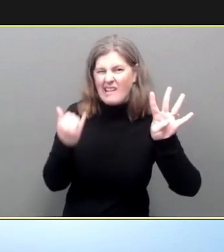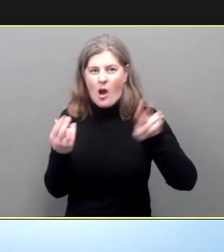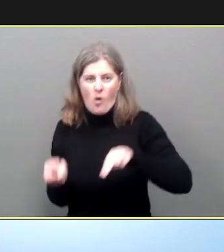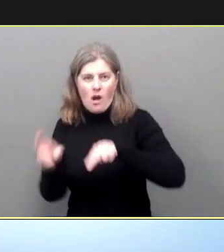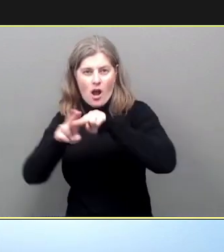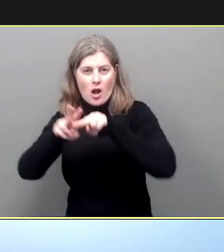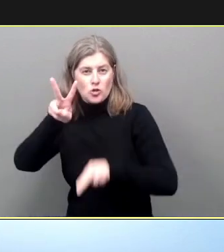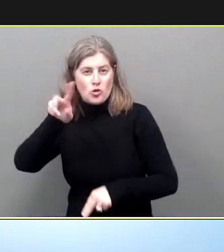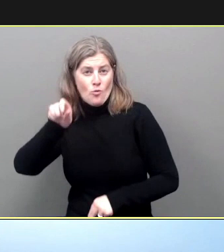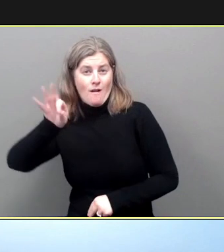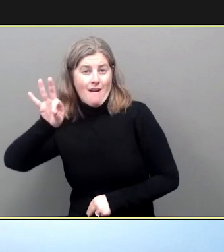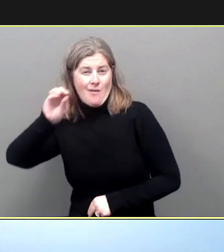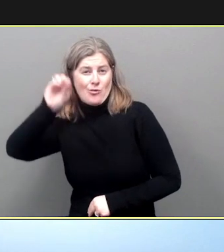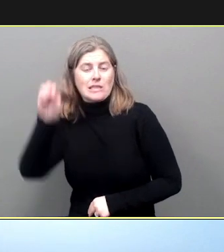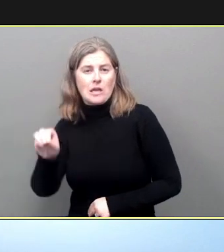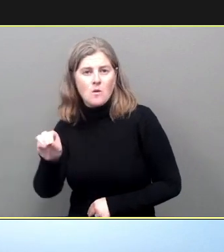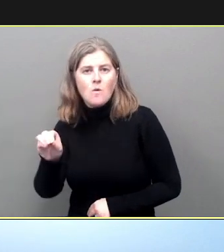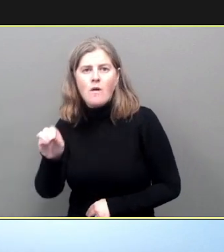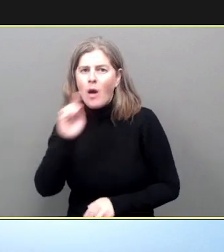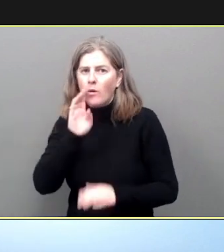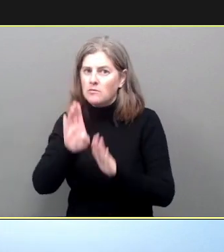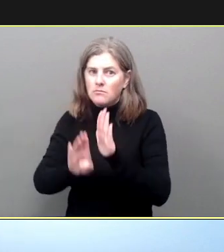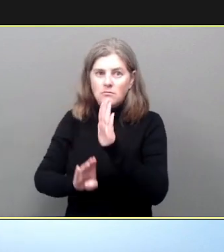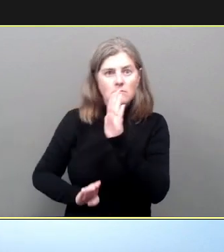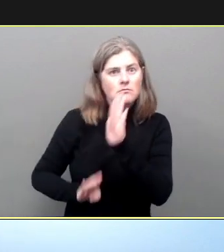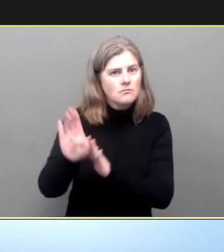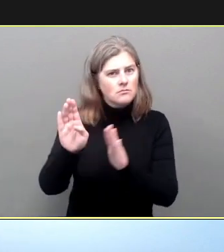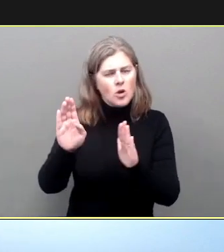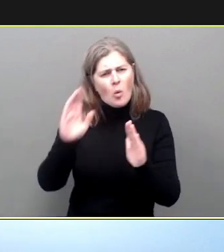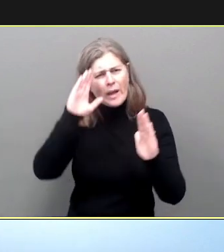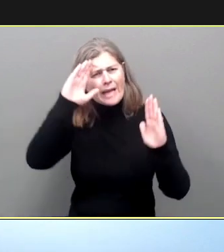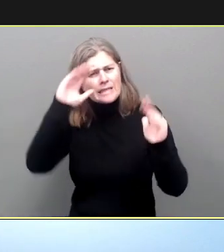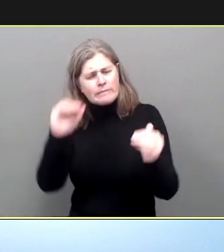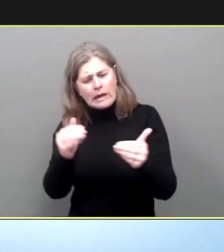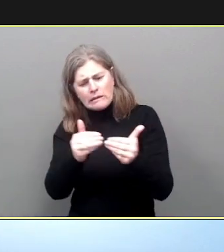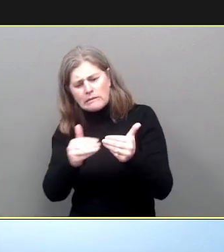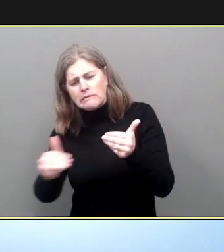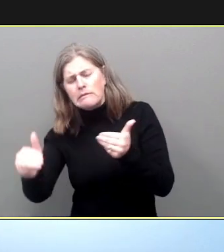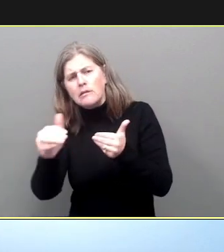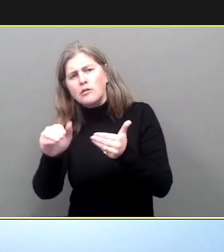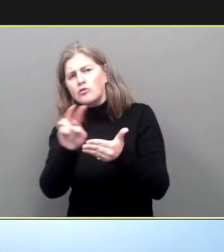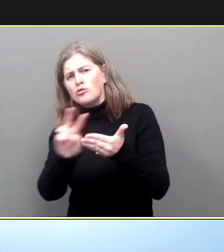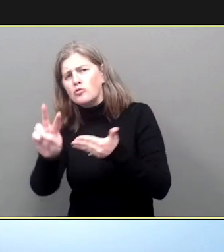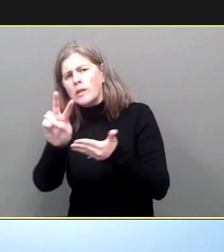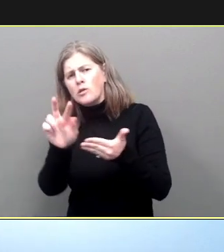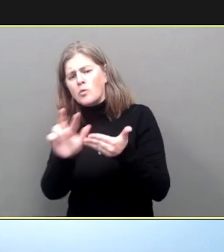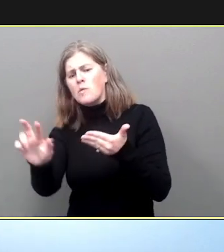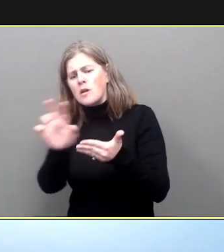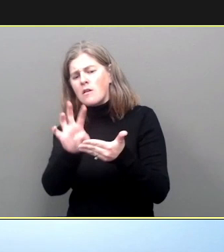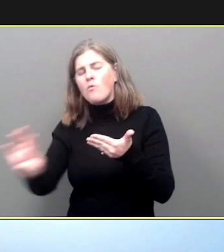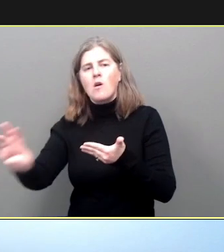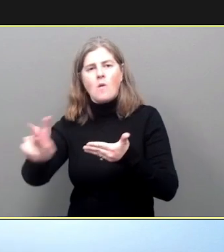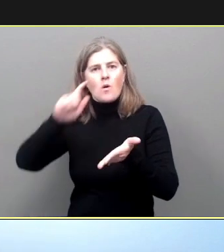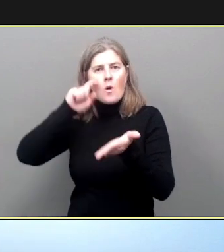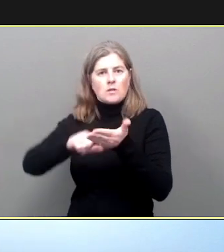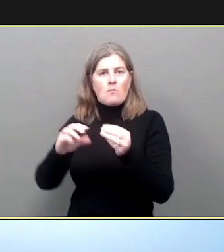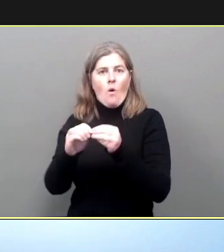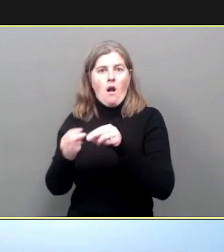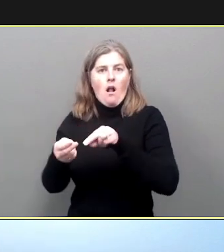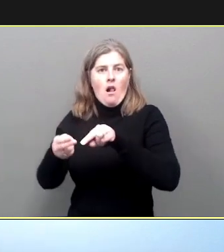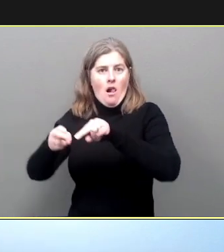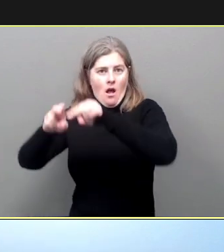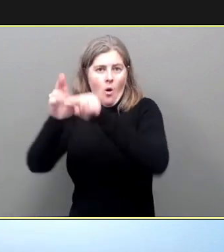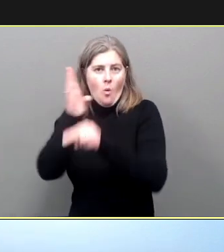So we really, so that was a rapid rise. So we expect over the next several weeks, we're going to continue to see this